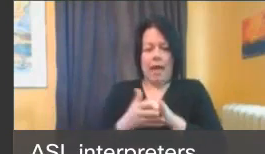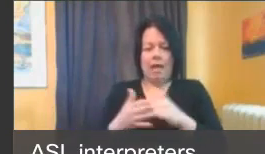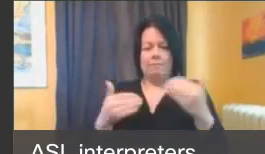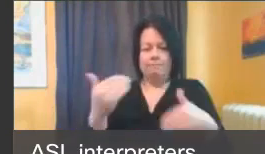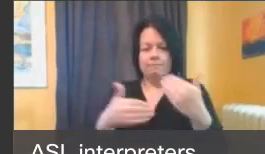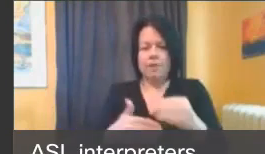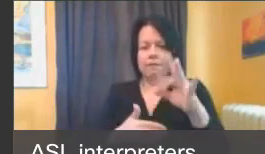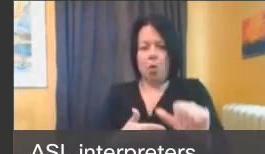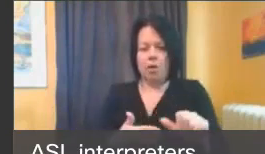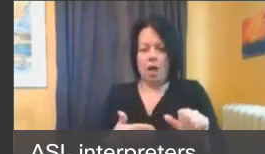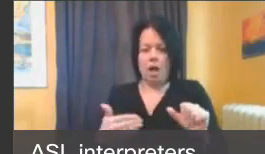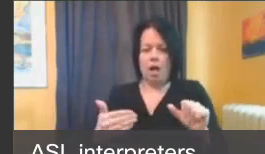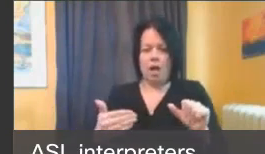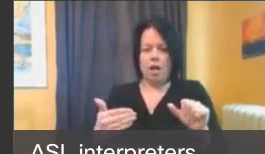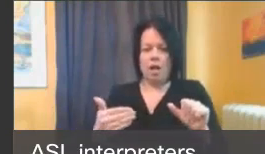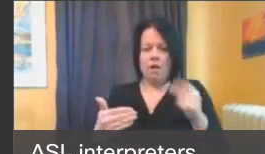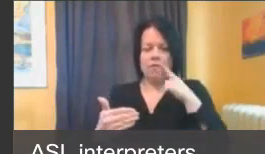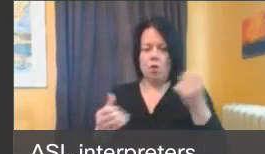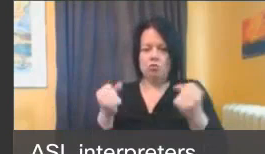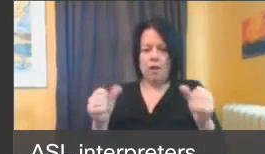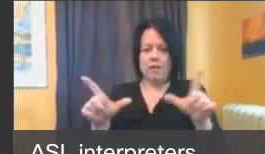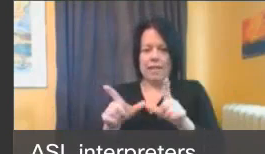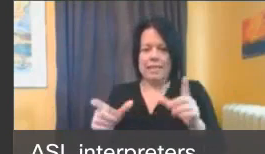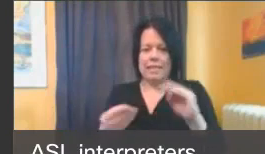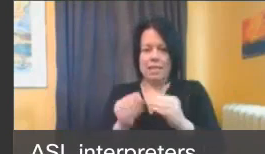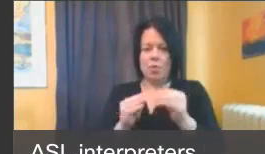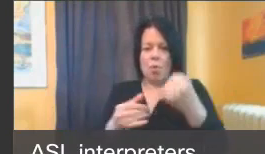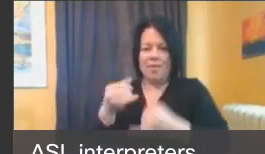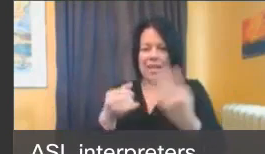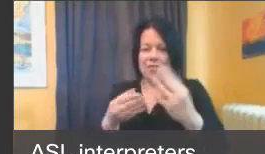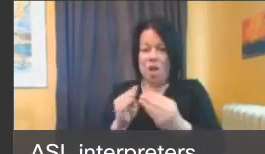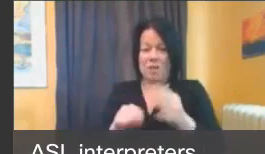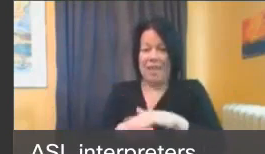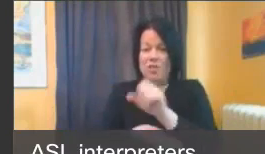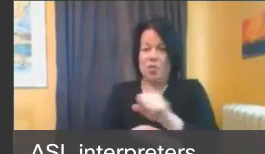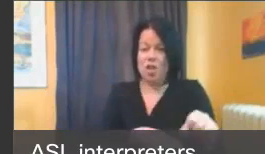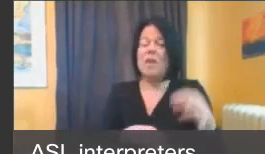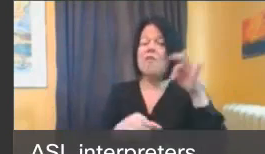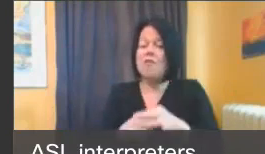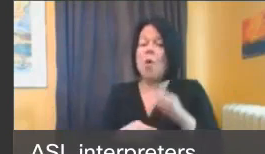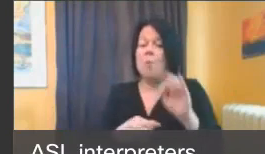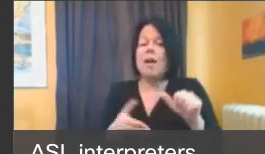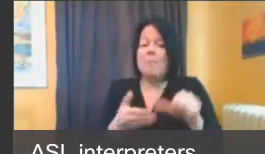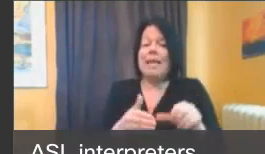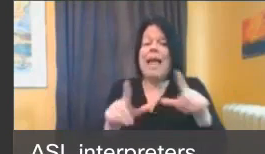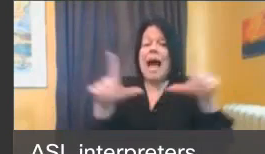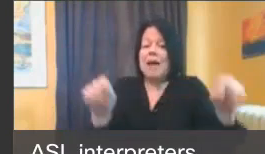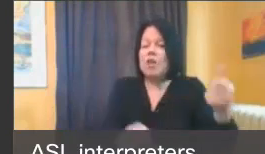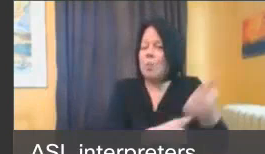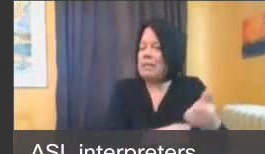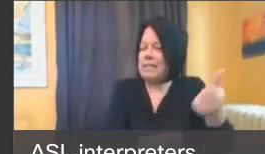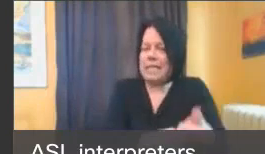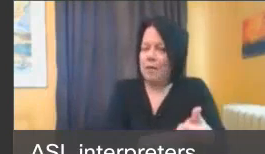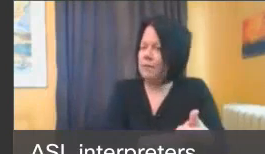to include the driver's license number or the last four of the social on the actual vote by mail envelope itself. And I